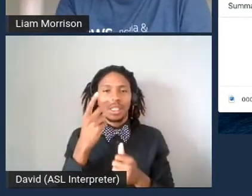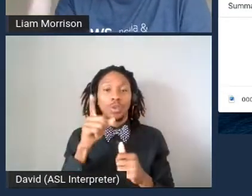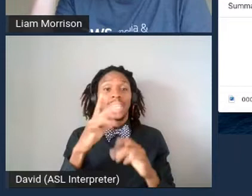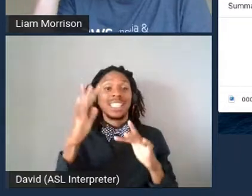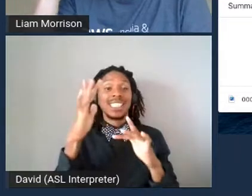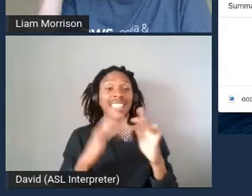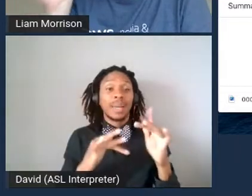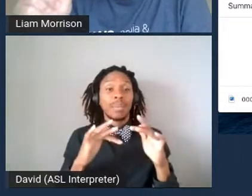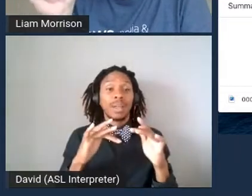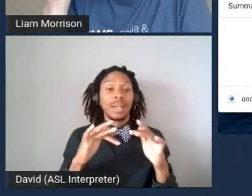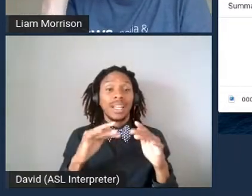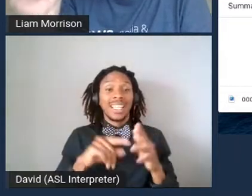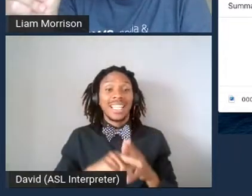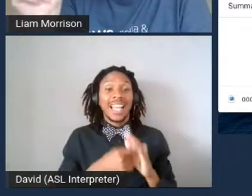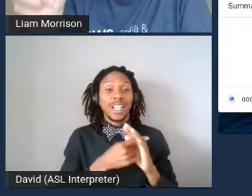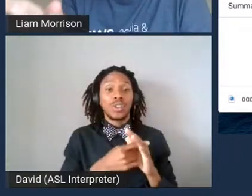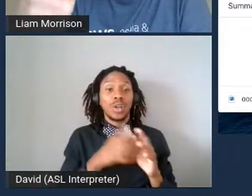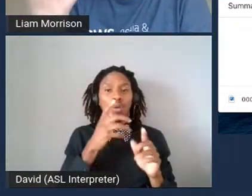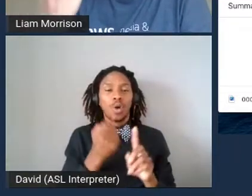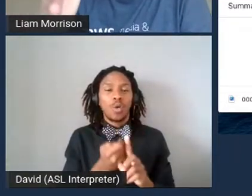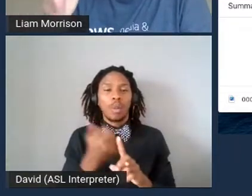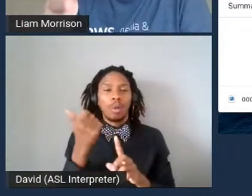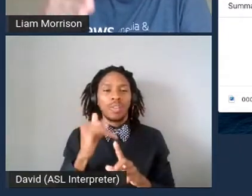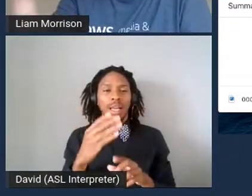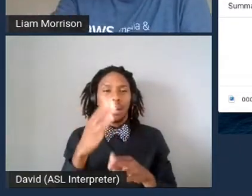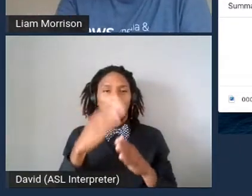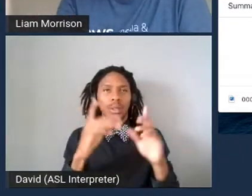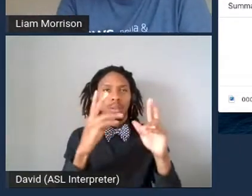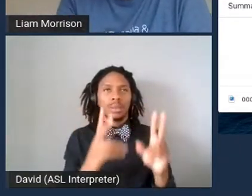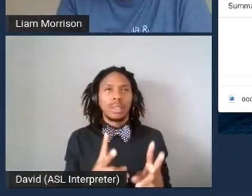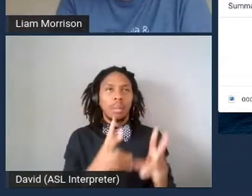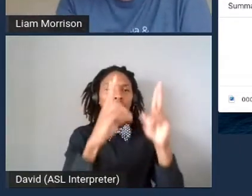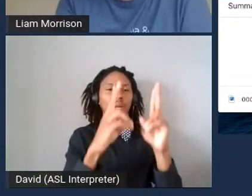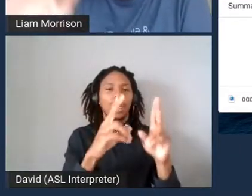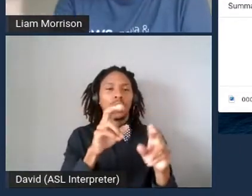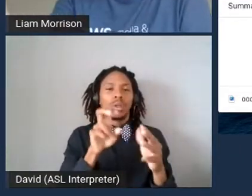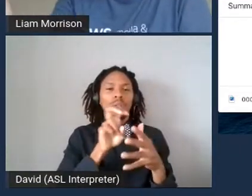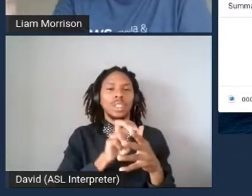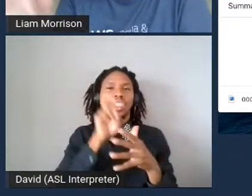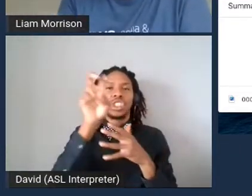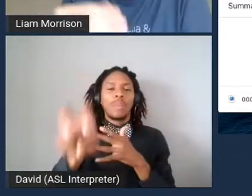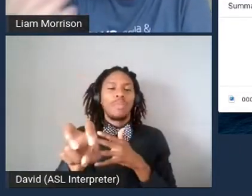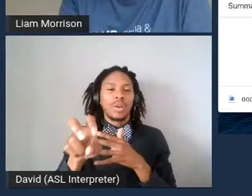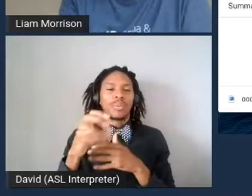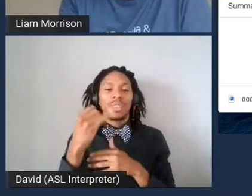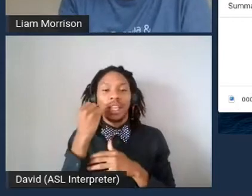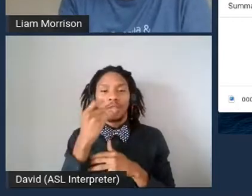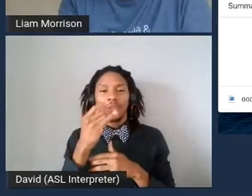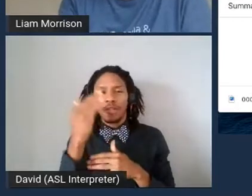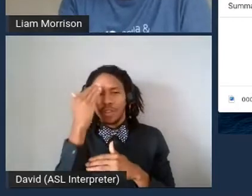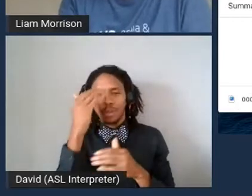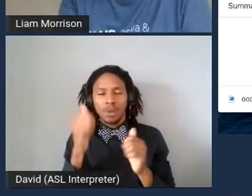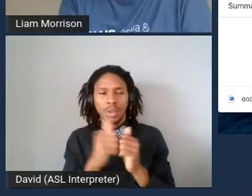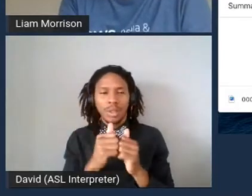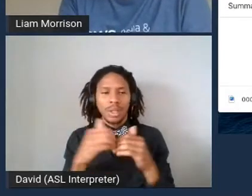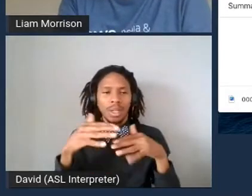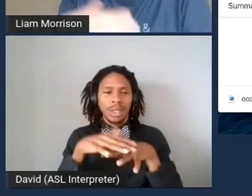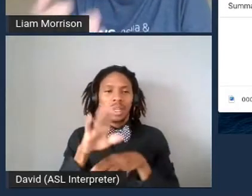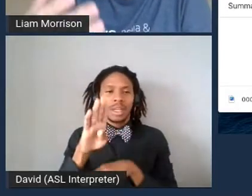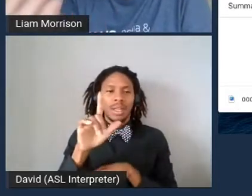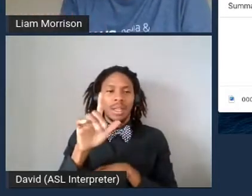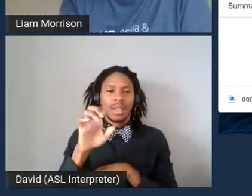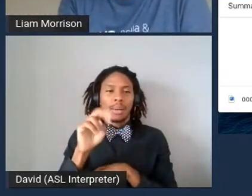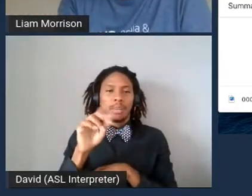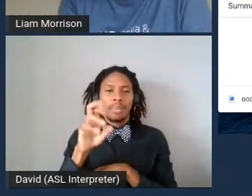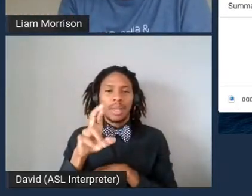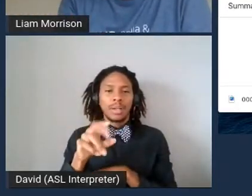intro would remove that section. You just essentially jump forward to this. And this is, if anyone isn't familiar with Blender, they make